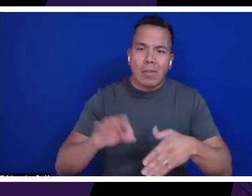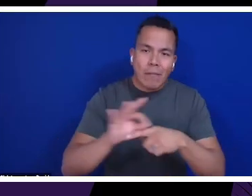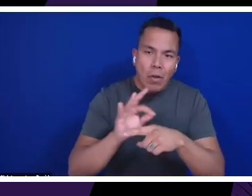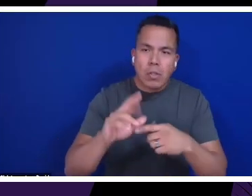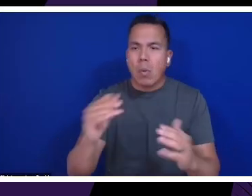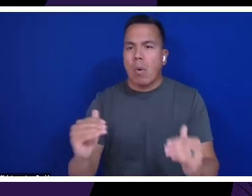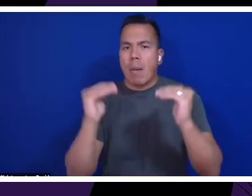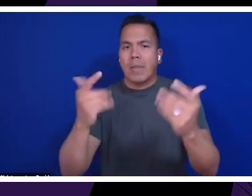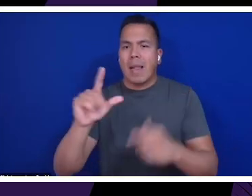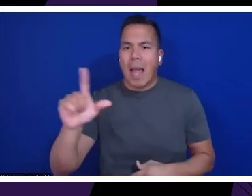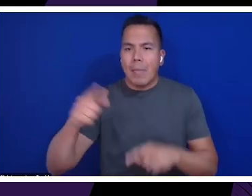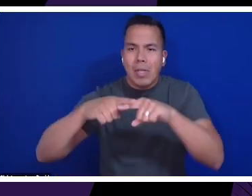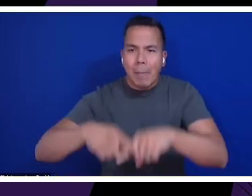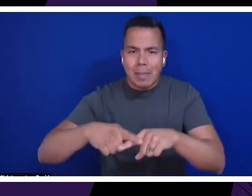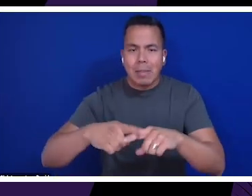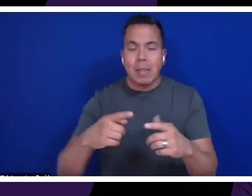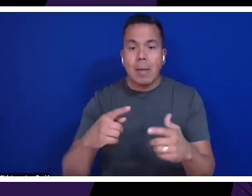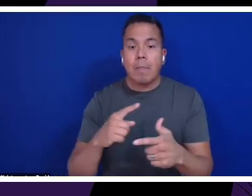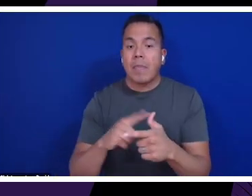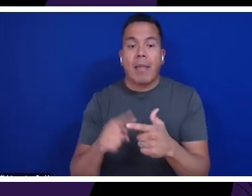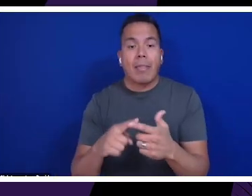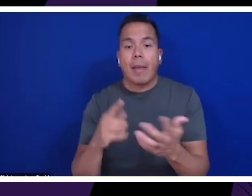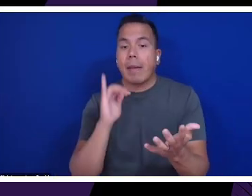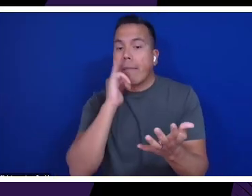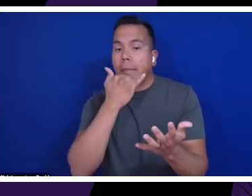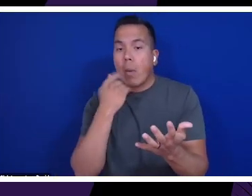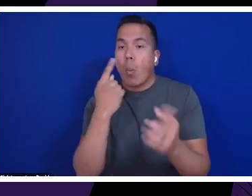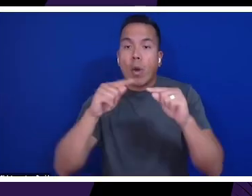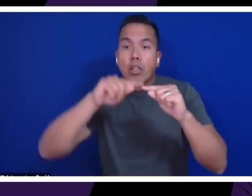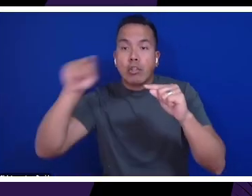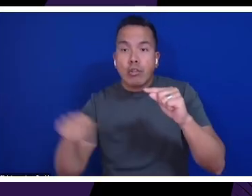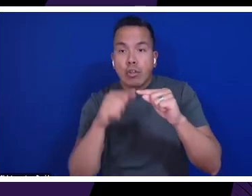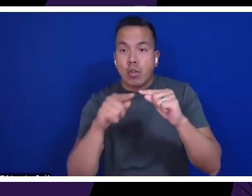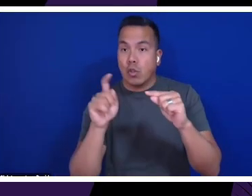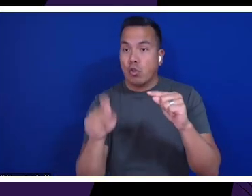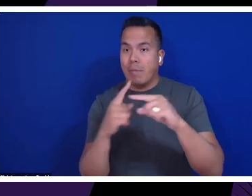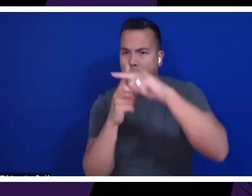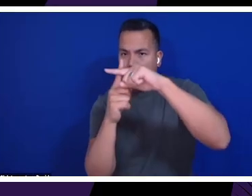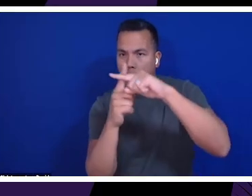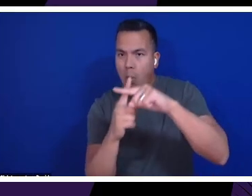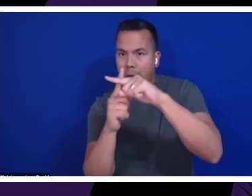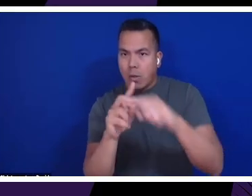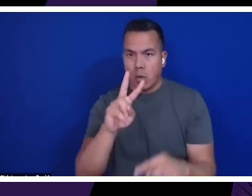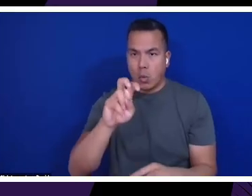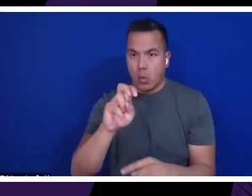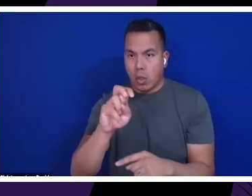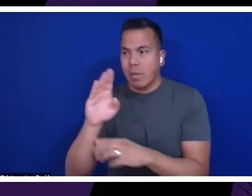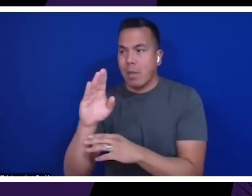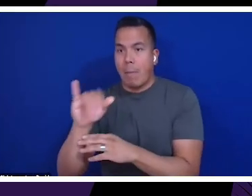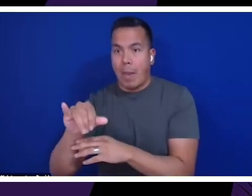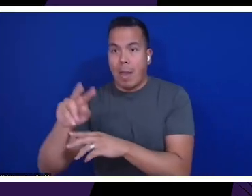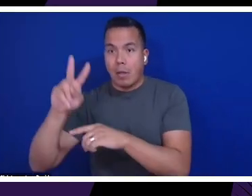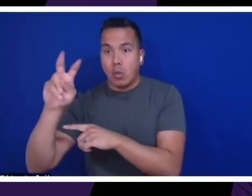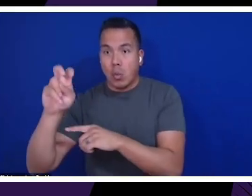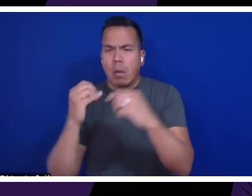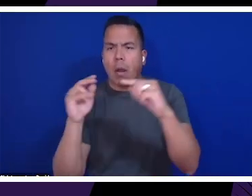dependency. And suddenly, a circle that was supposed to be at the coordinates of 200 to 200 is now at 202. That